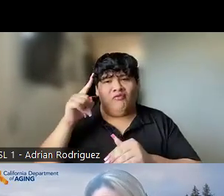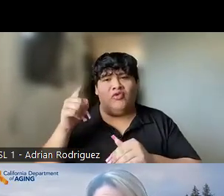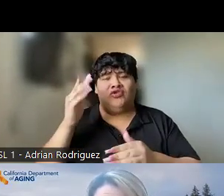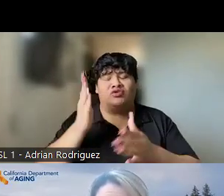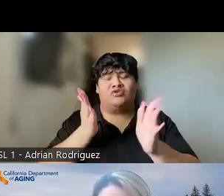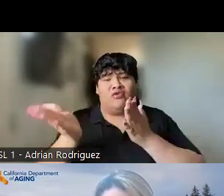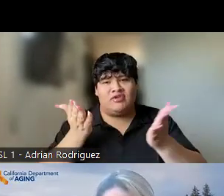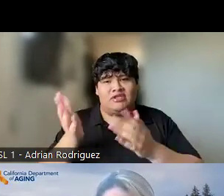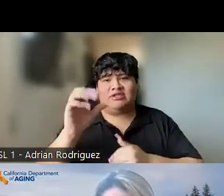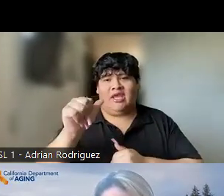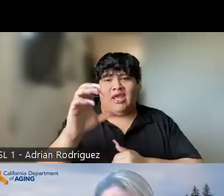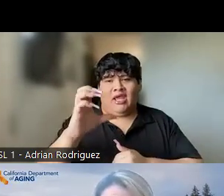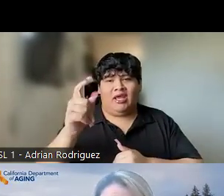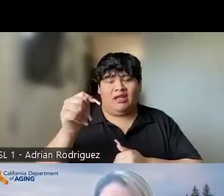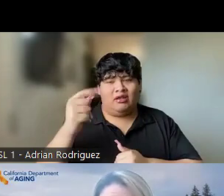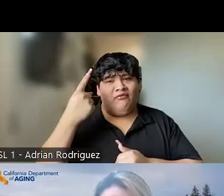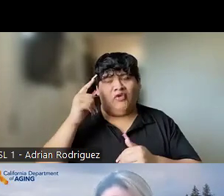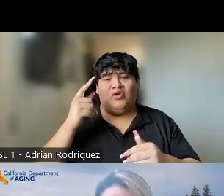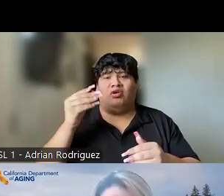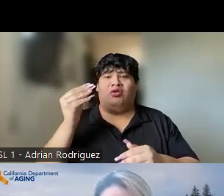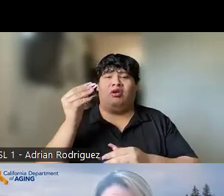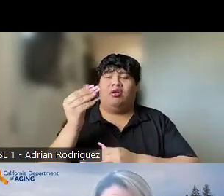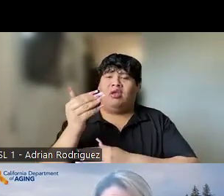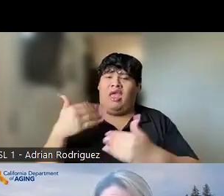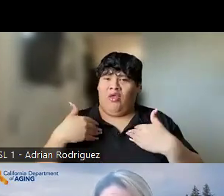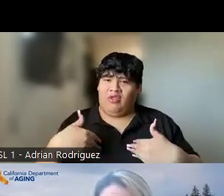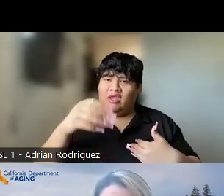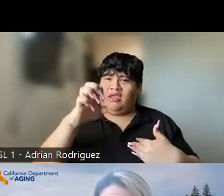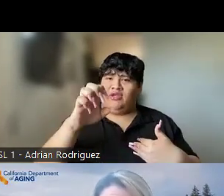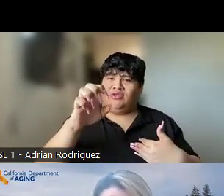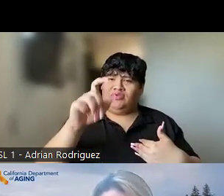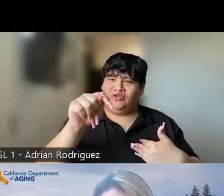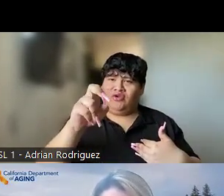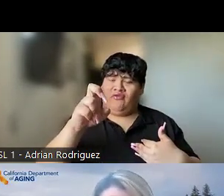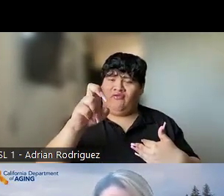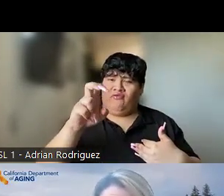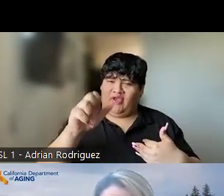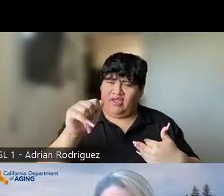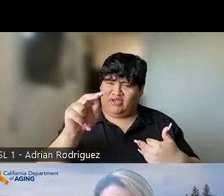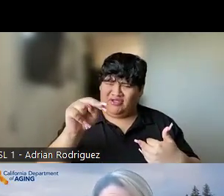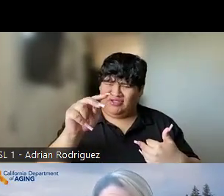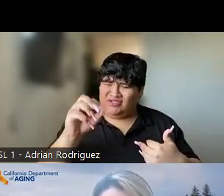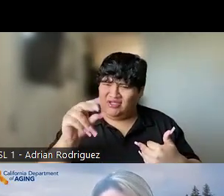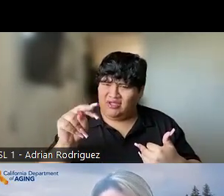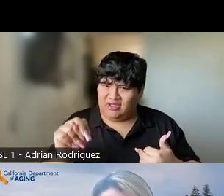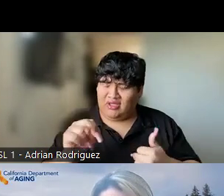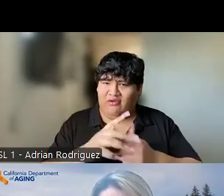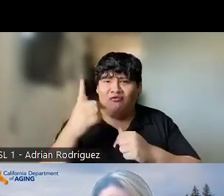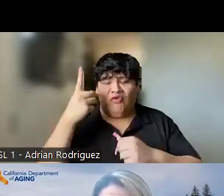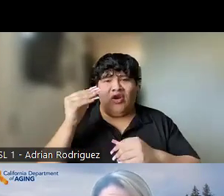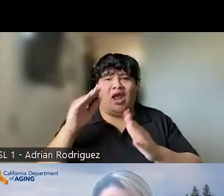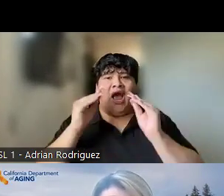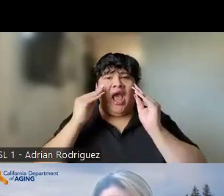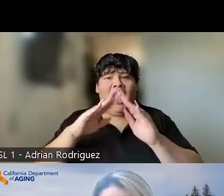Services Act housing intervention. Together, this has created an unprecedented opportunity for housing